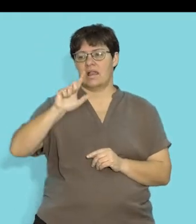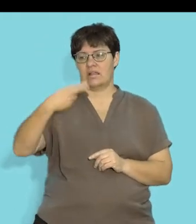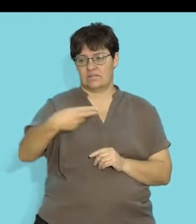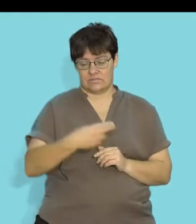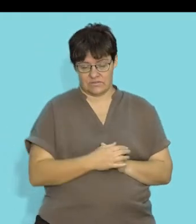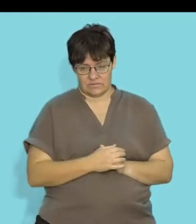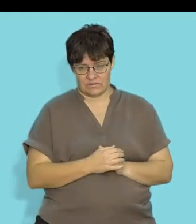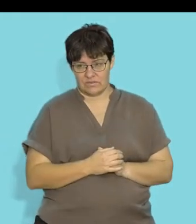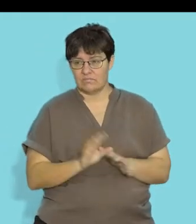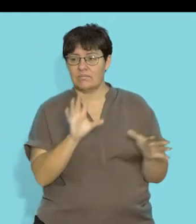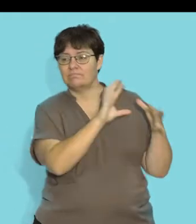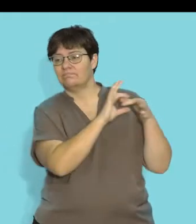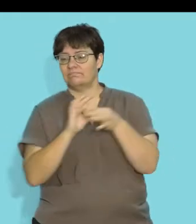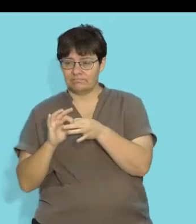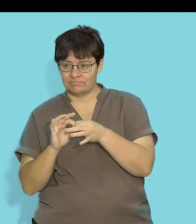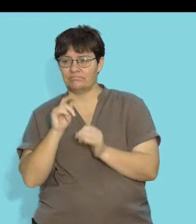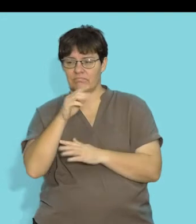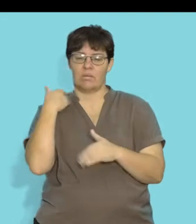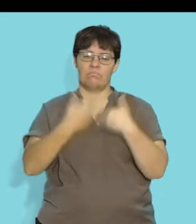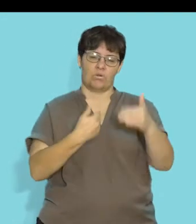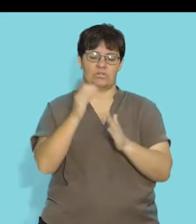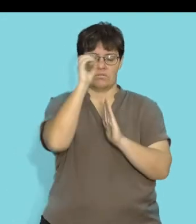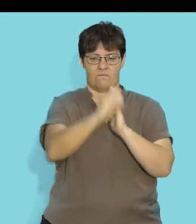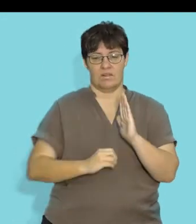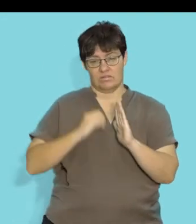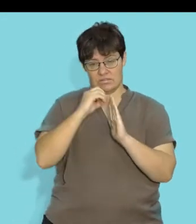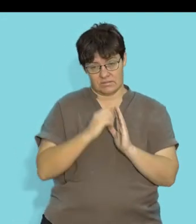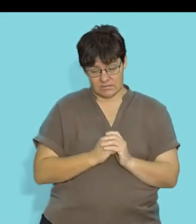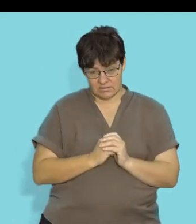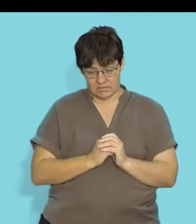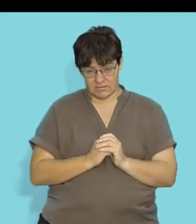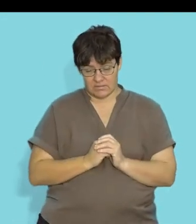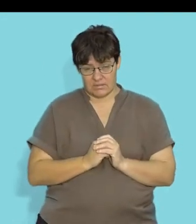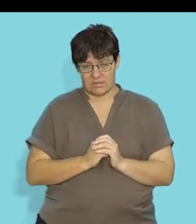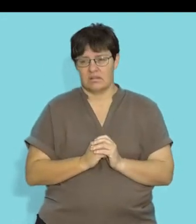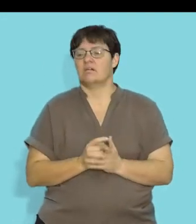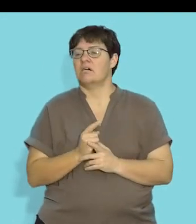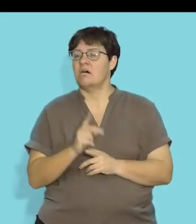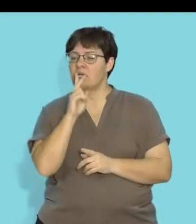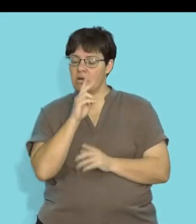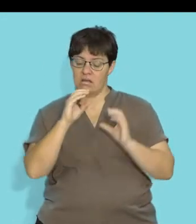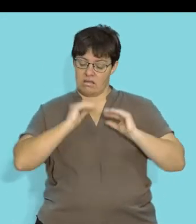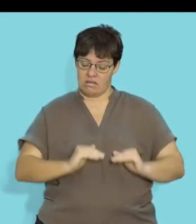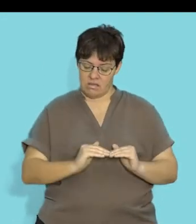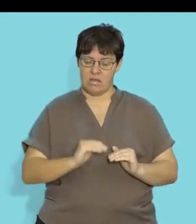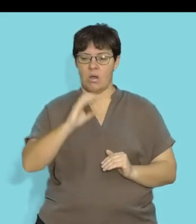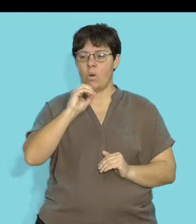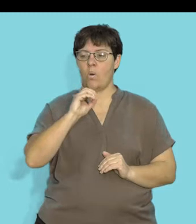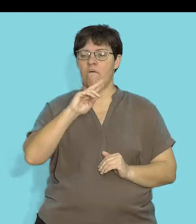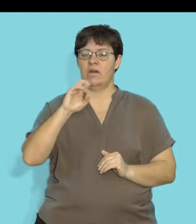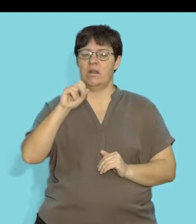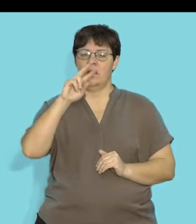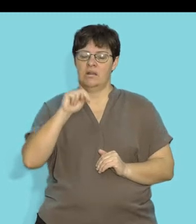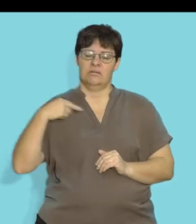called LH, and that is linked to, again, the process of ovulation. Further down, we look at the ovarian